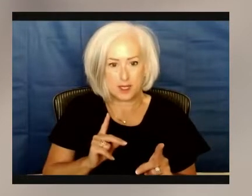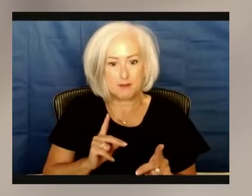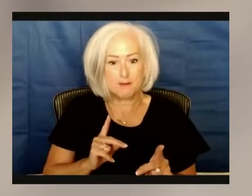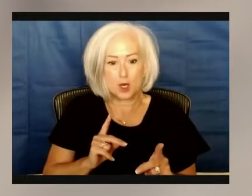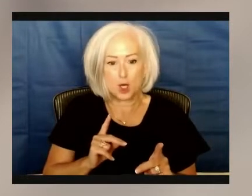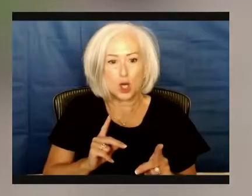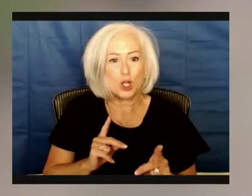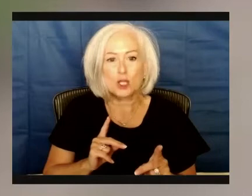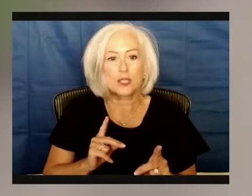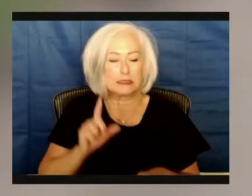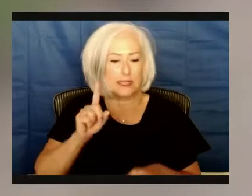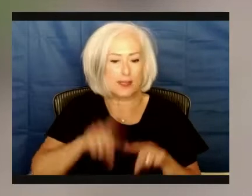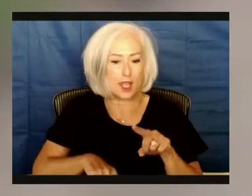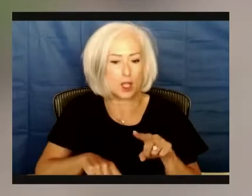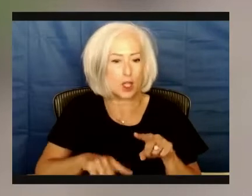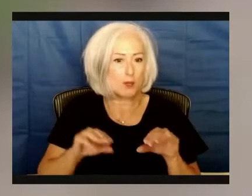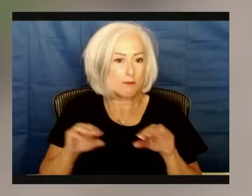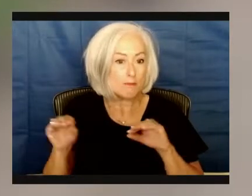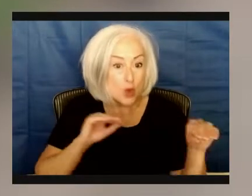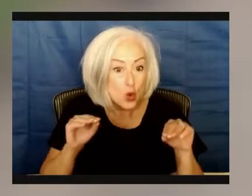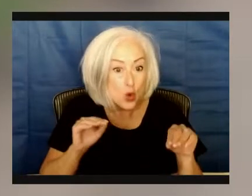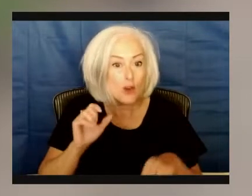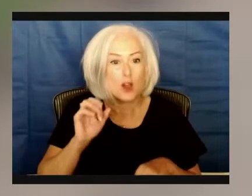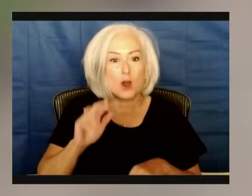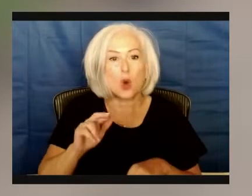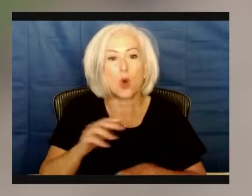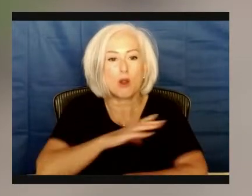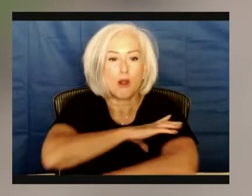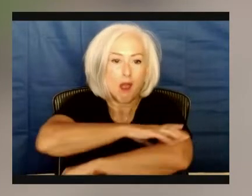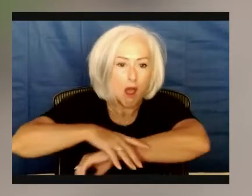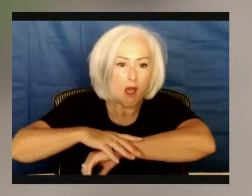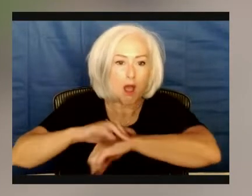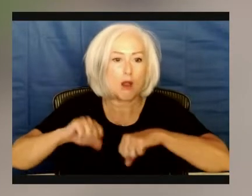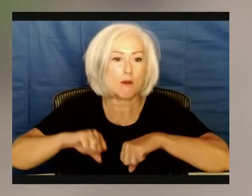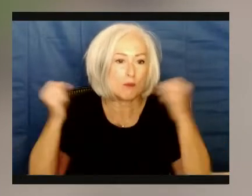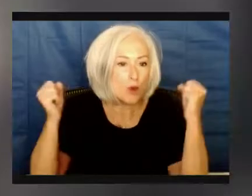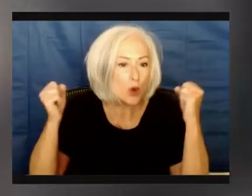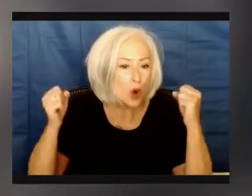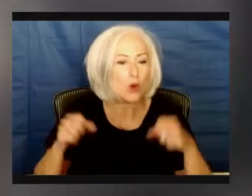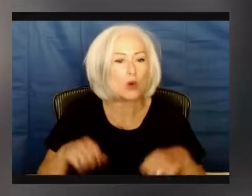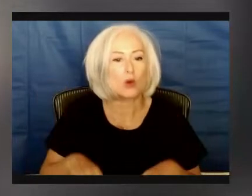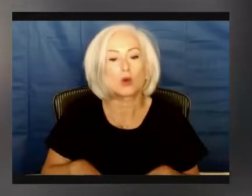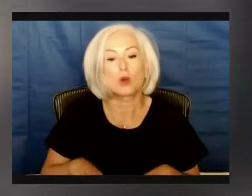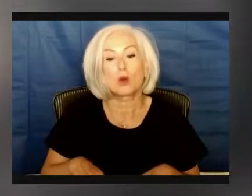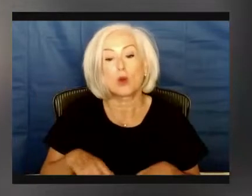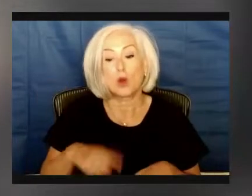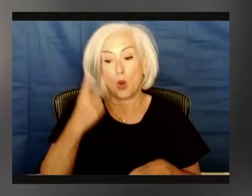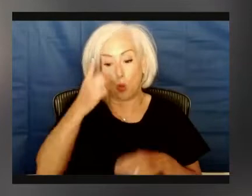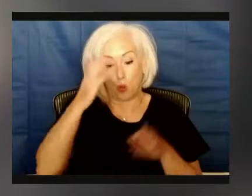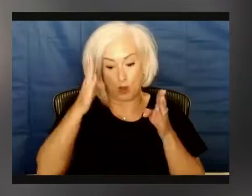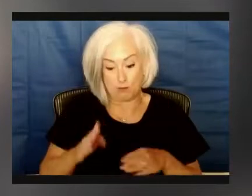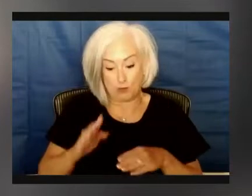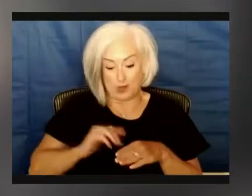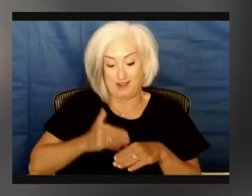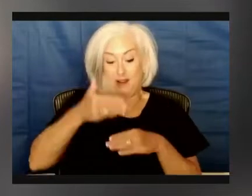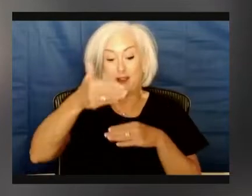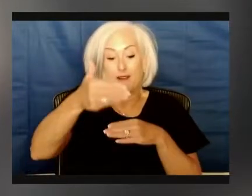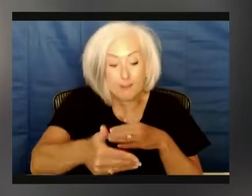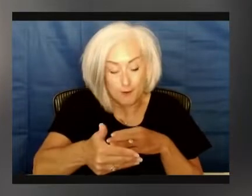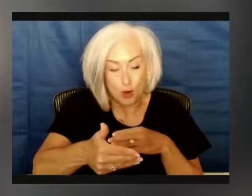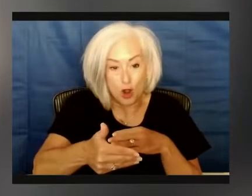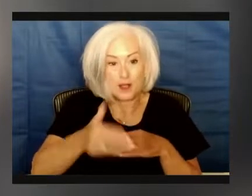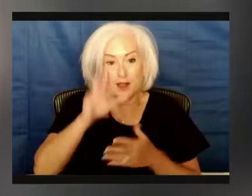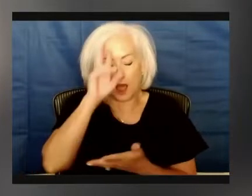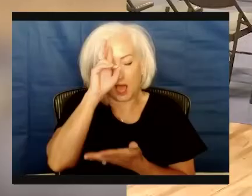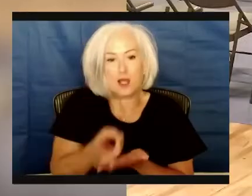think I broke my arm. The person directly in front of us was actually having a seizure. I think, partially because of